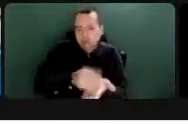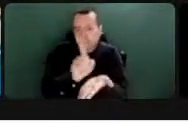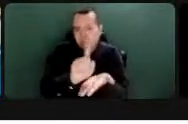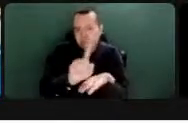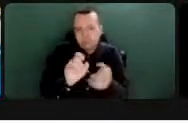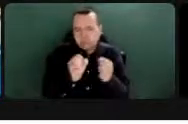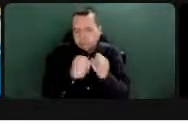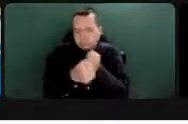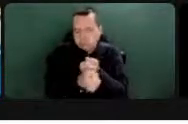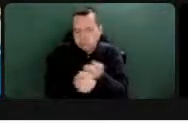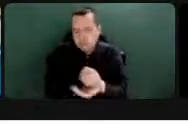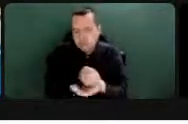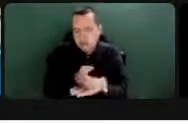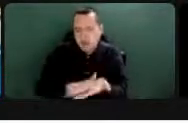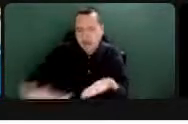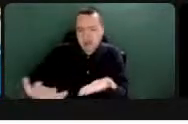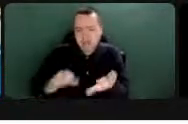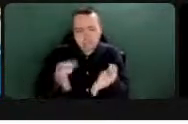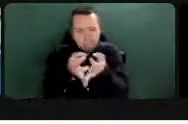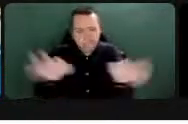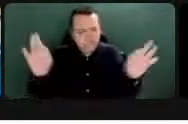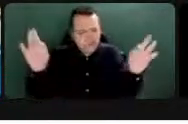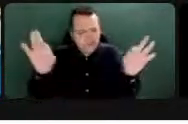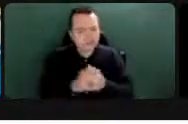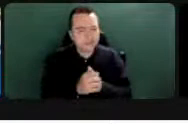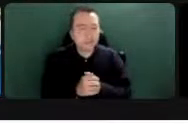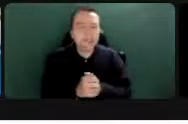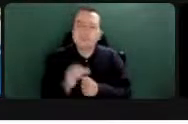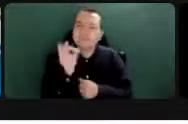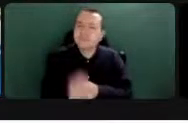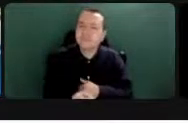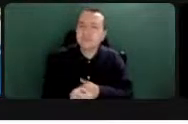the review. This is one of the enhancements for this collection.